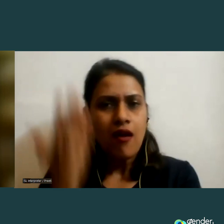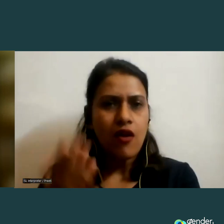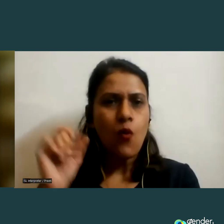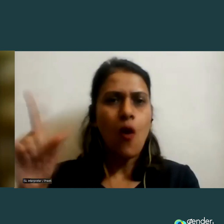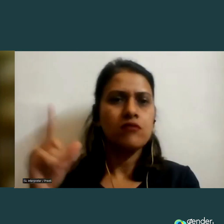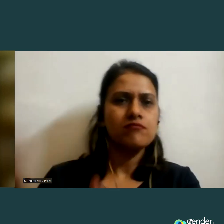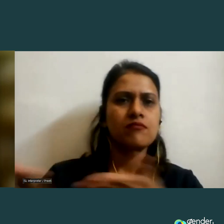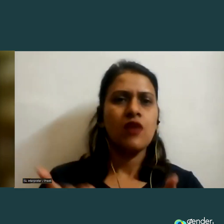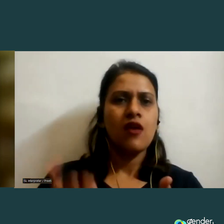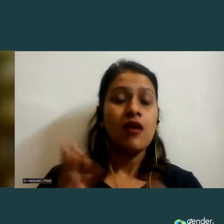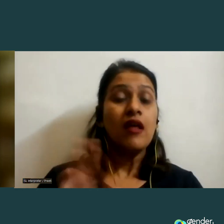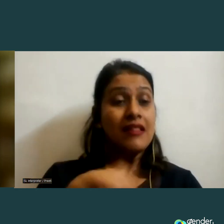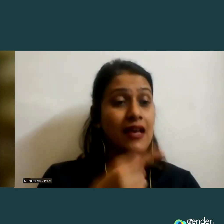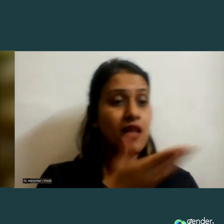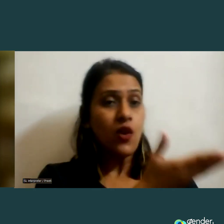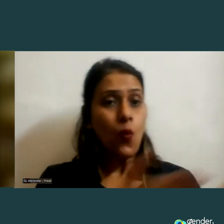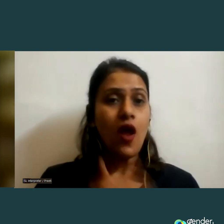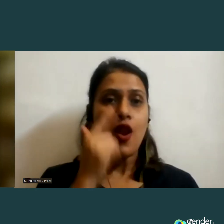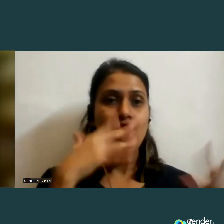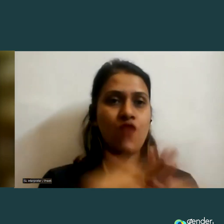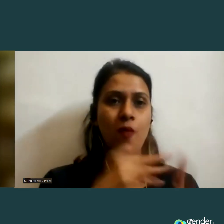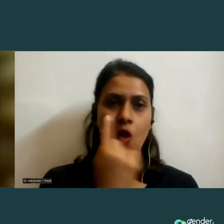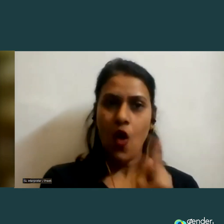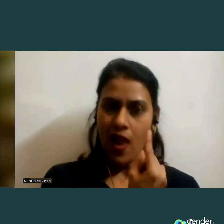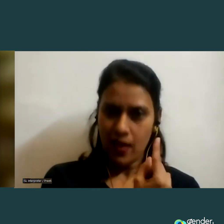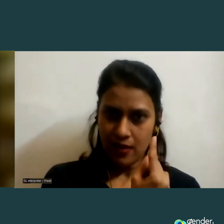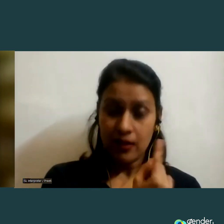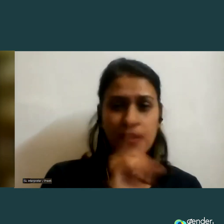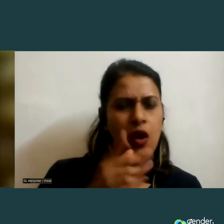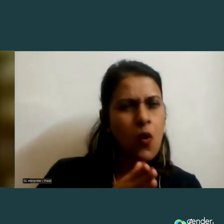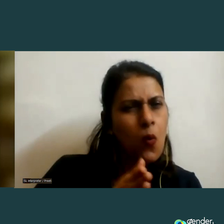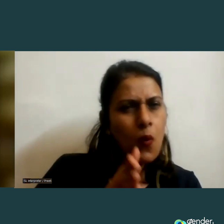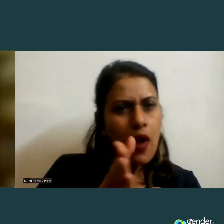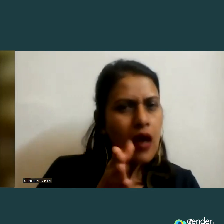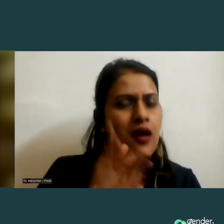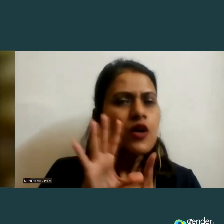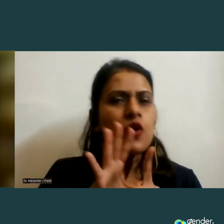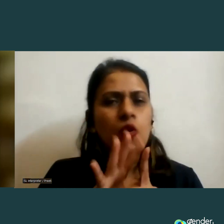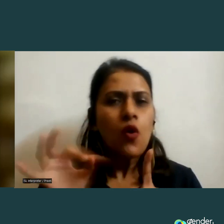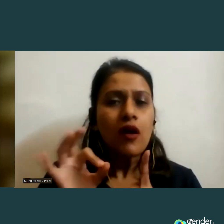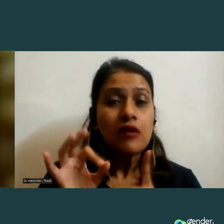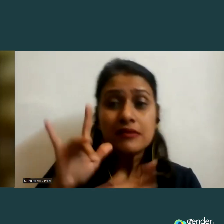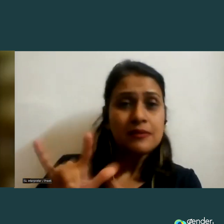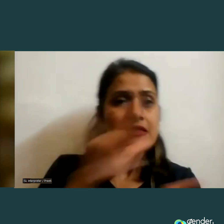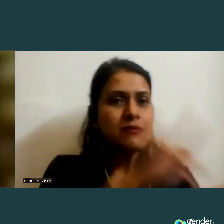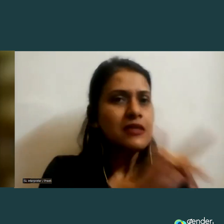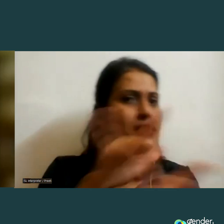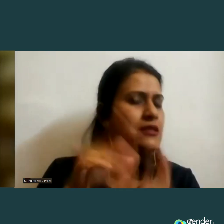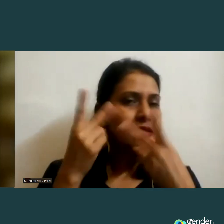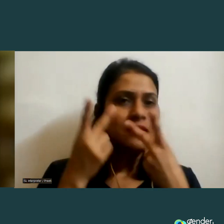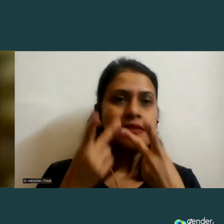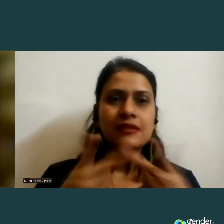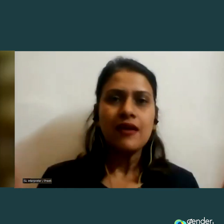invited only the women next. And then, the way they were perceiving space was so different from